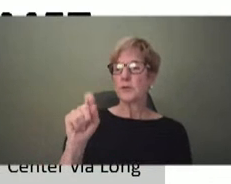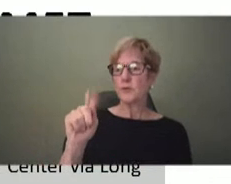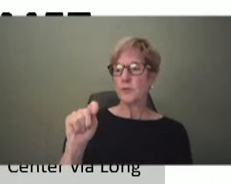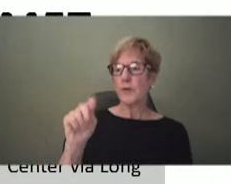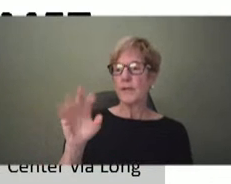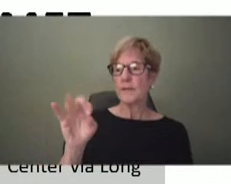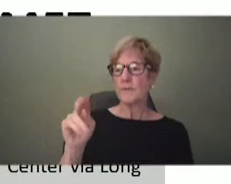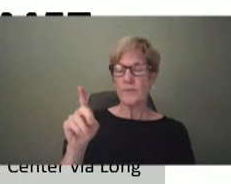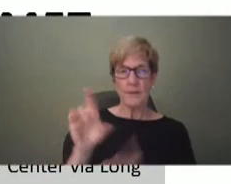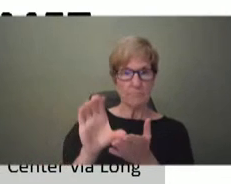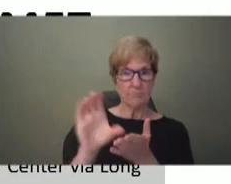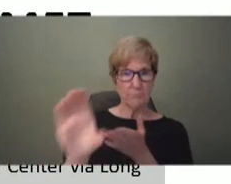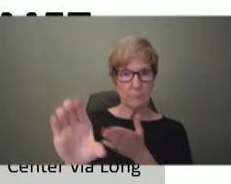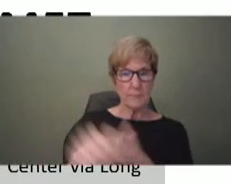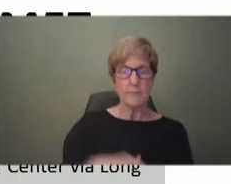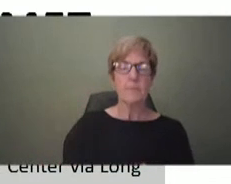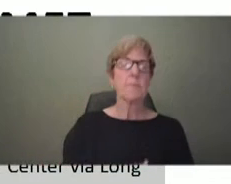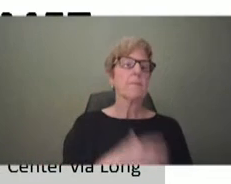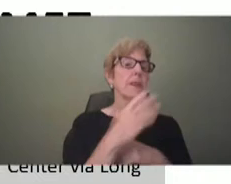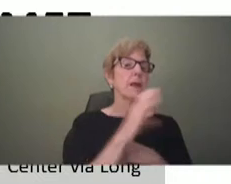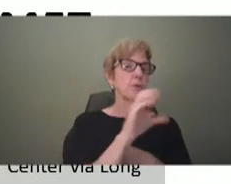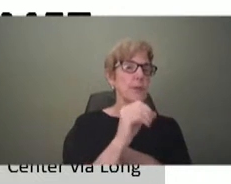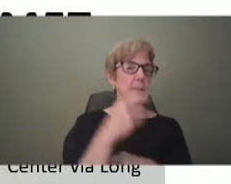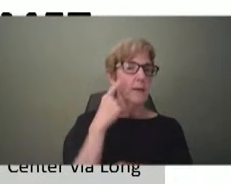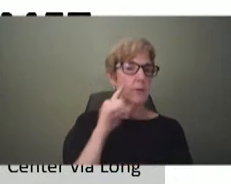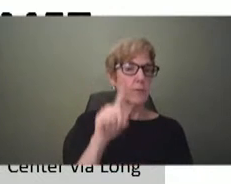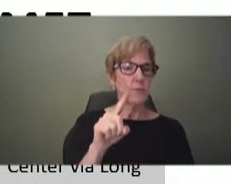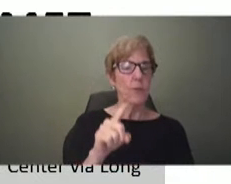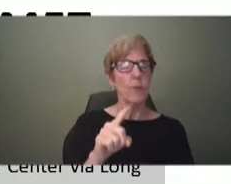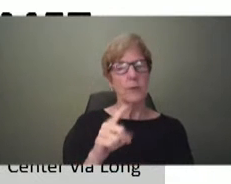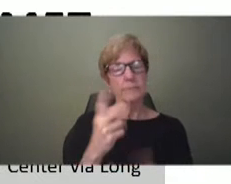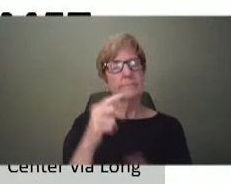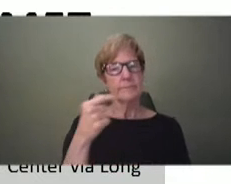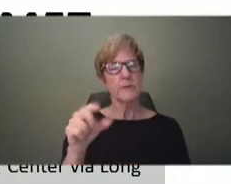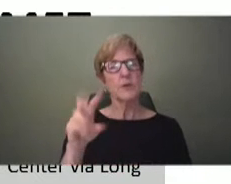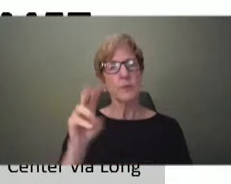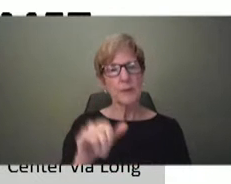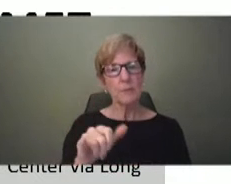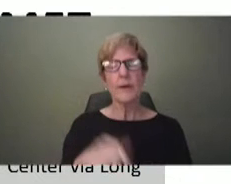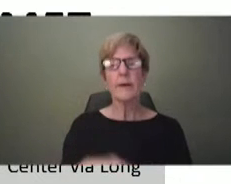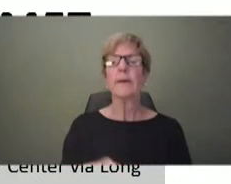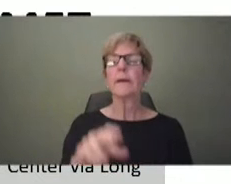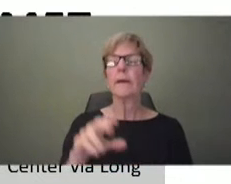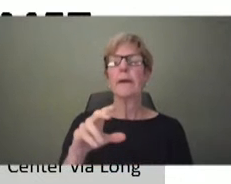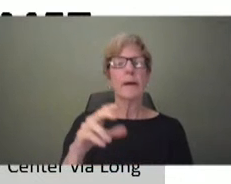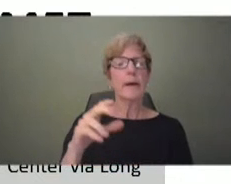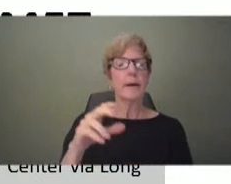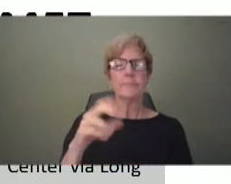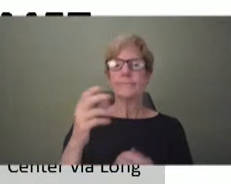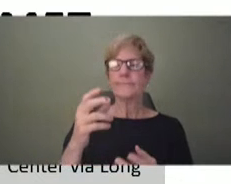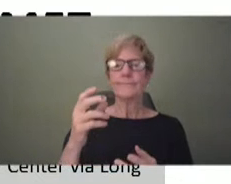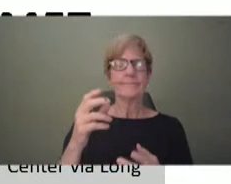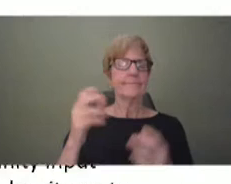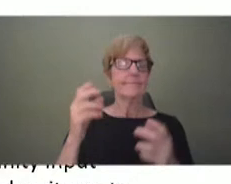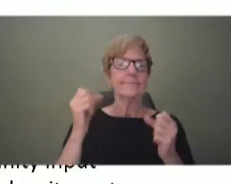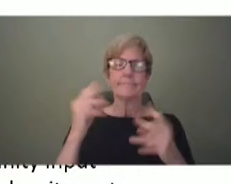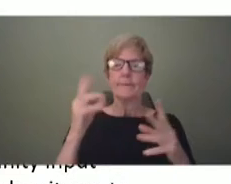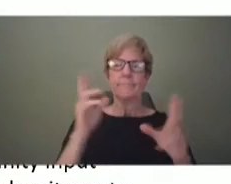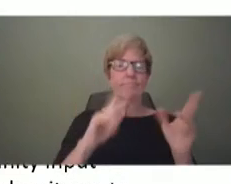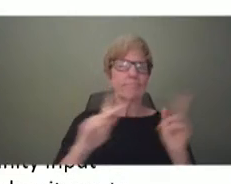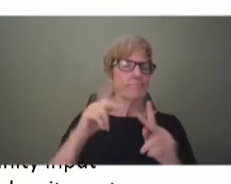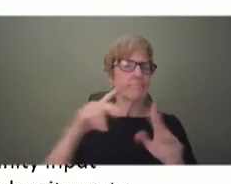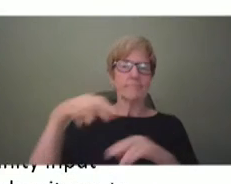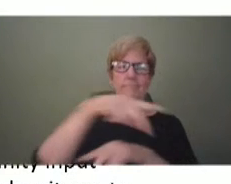contribution to the county for a green for like I mentioned the greenway a multi-use path along along Mount Holly as